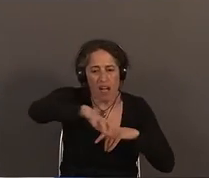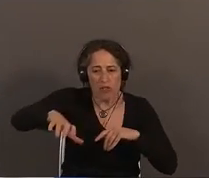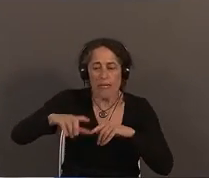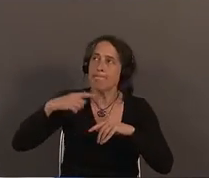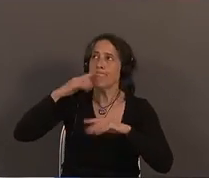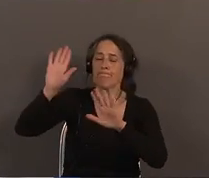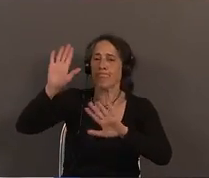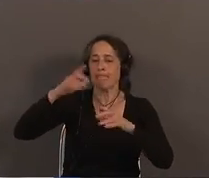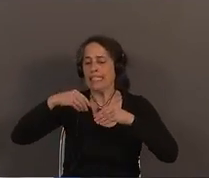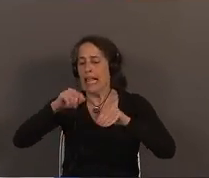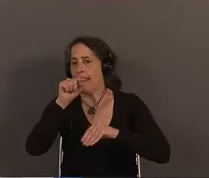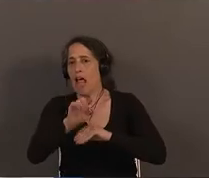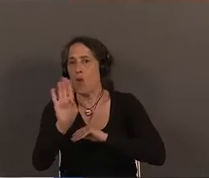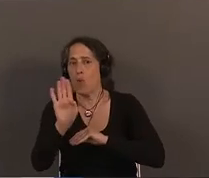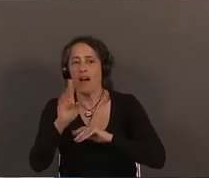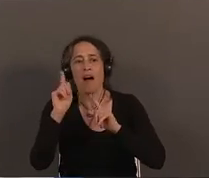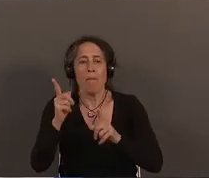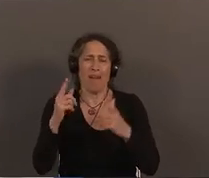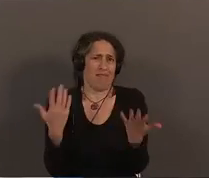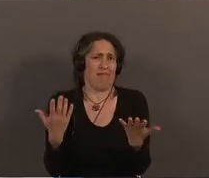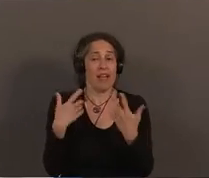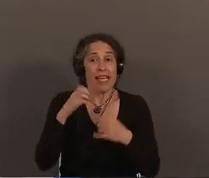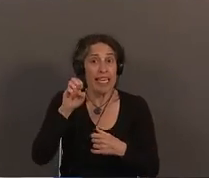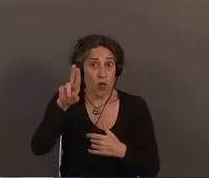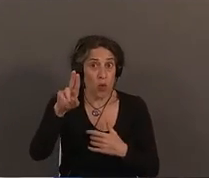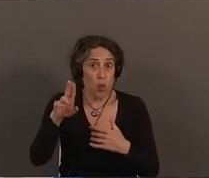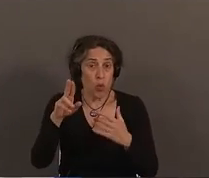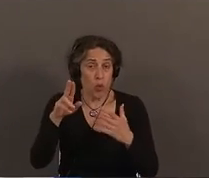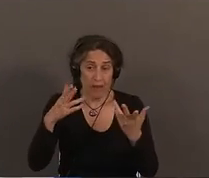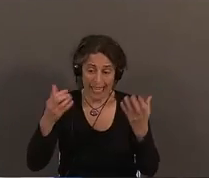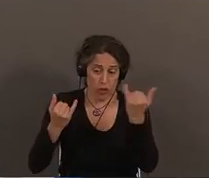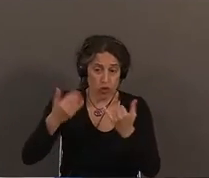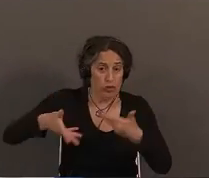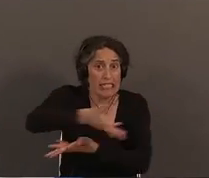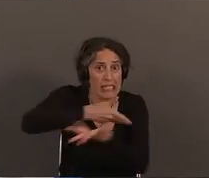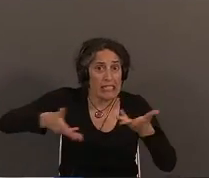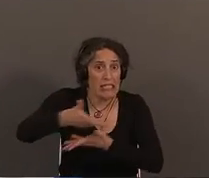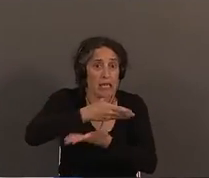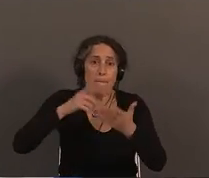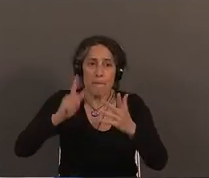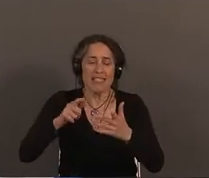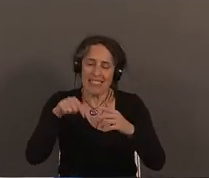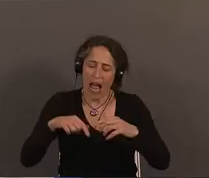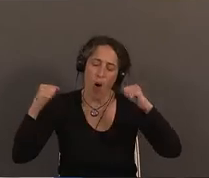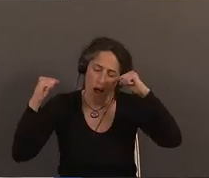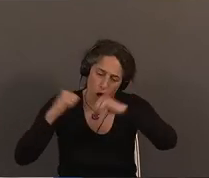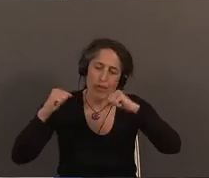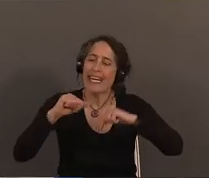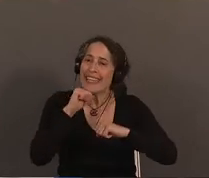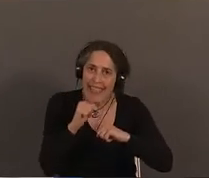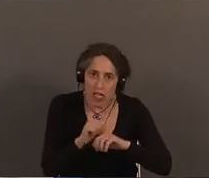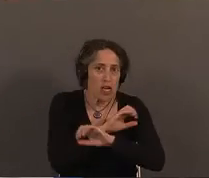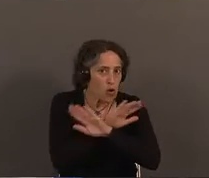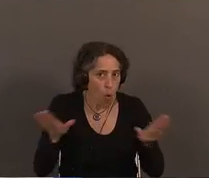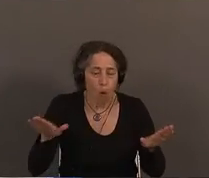industry now, today, is a true European industry. Now we have to do the next step. We are that close, and I'm sure that